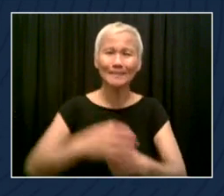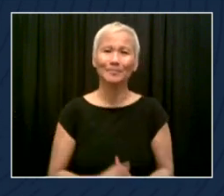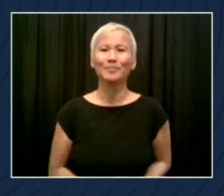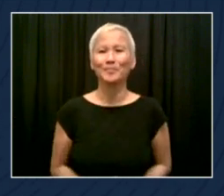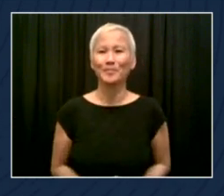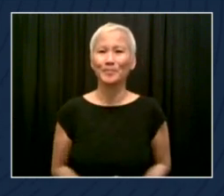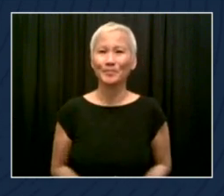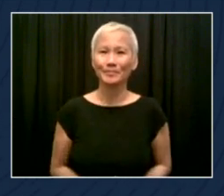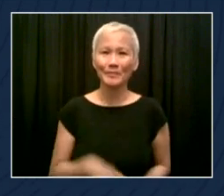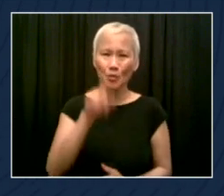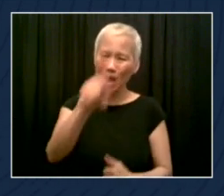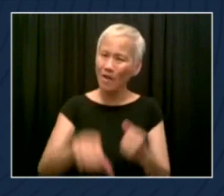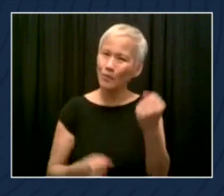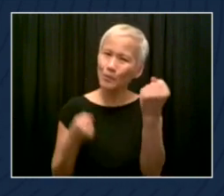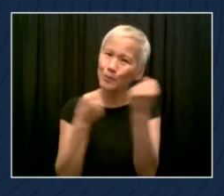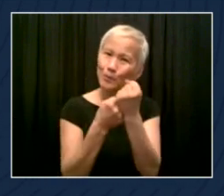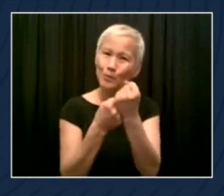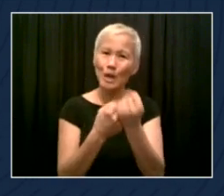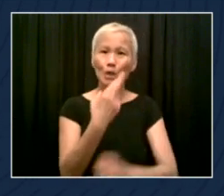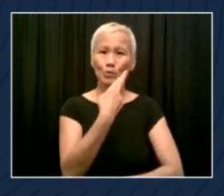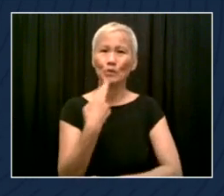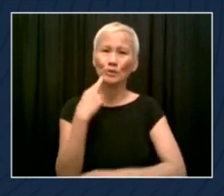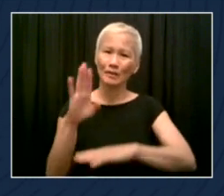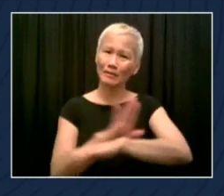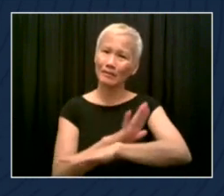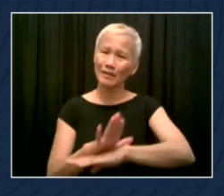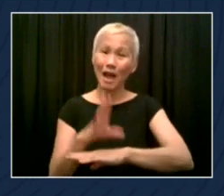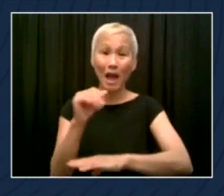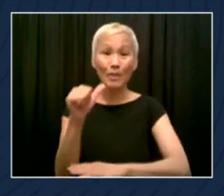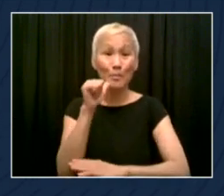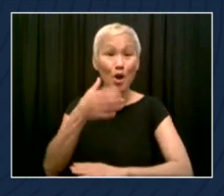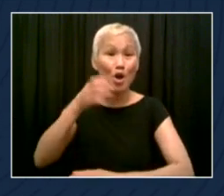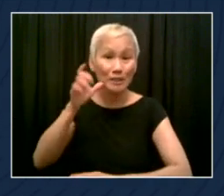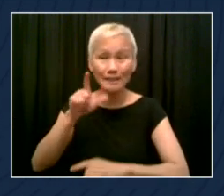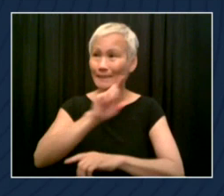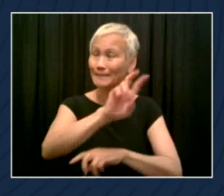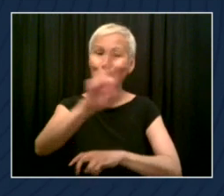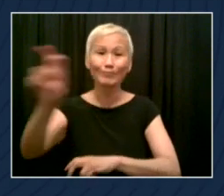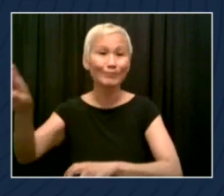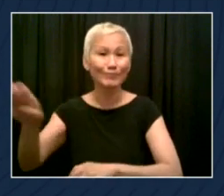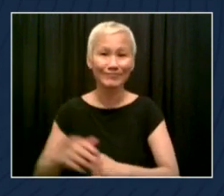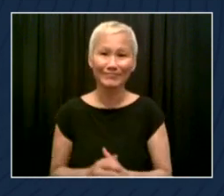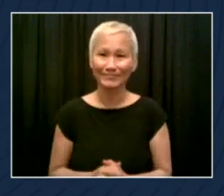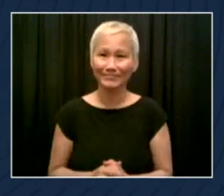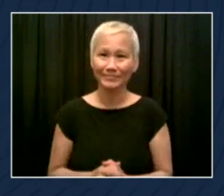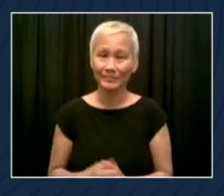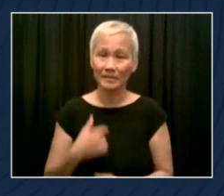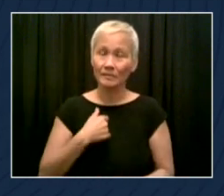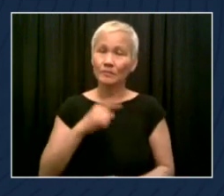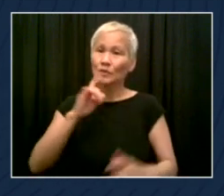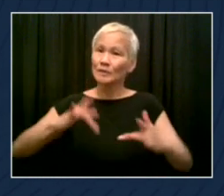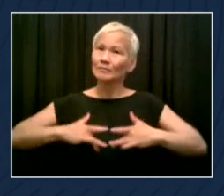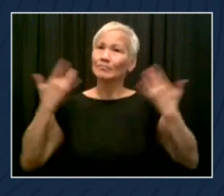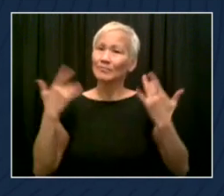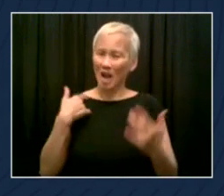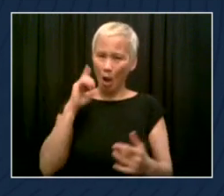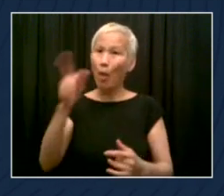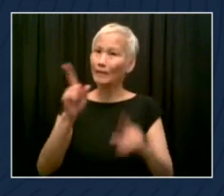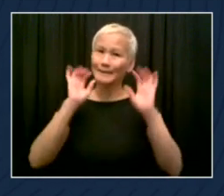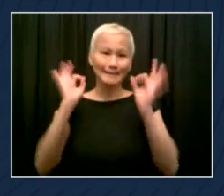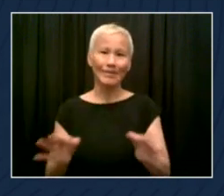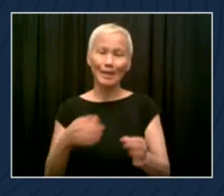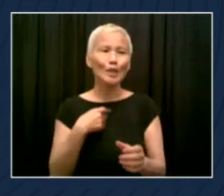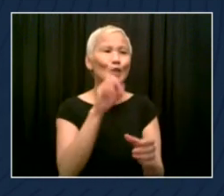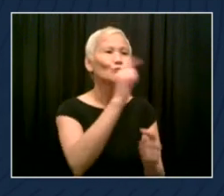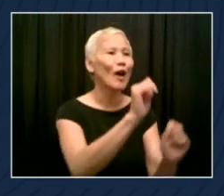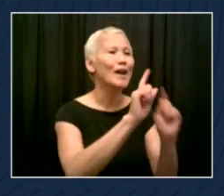really important moment. So I'm really excited. I'll be out there going to restaurants in my district over the next few weeks and would encourage all New Yorkers to get out there as